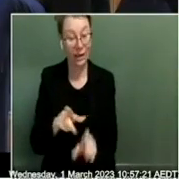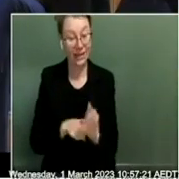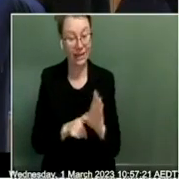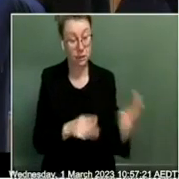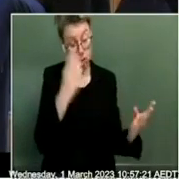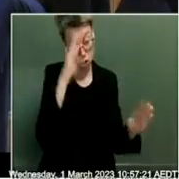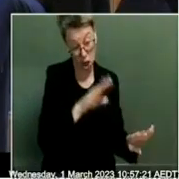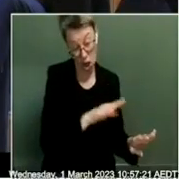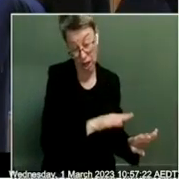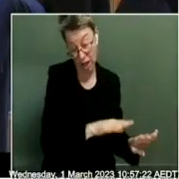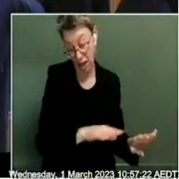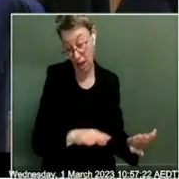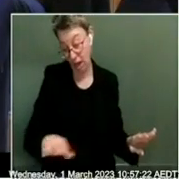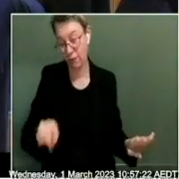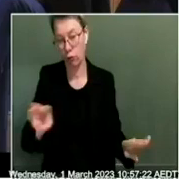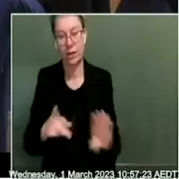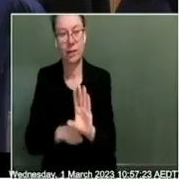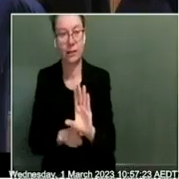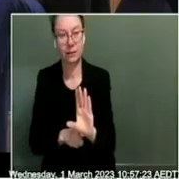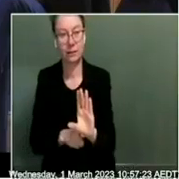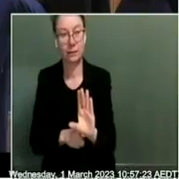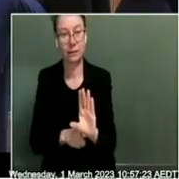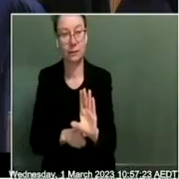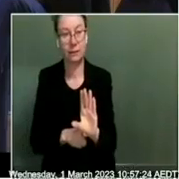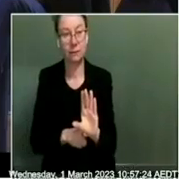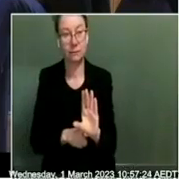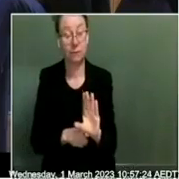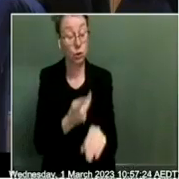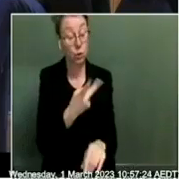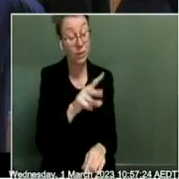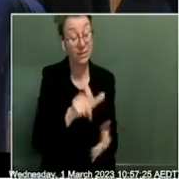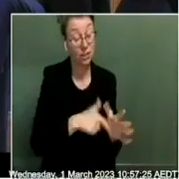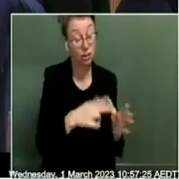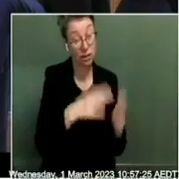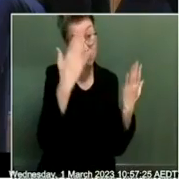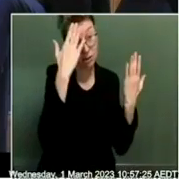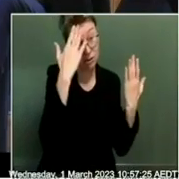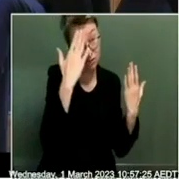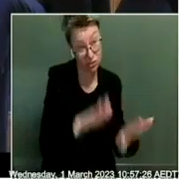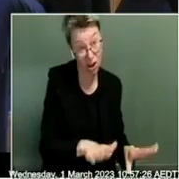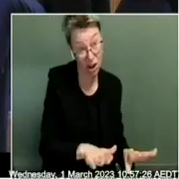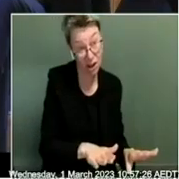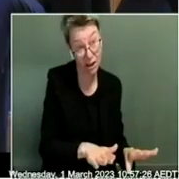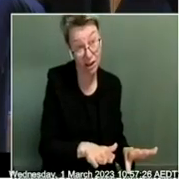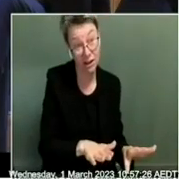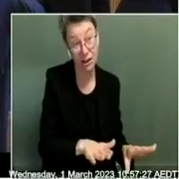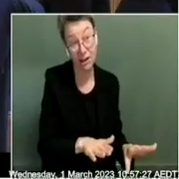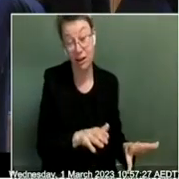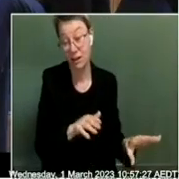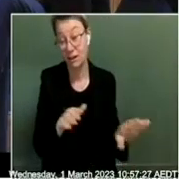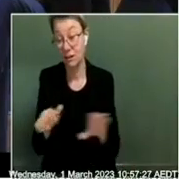same day, which unless you look, you know, sometimes people look at and I said the dates are